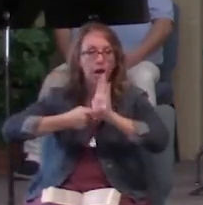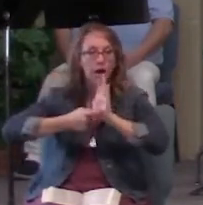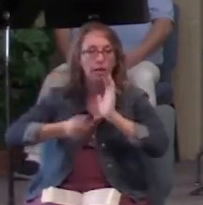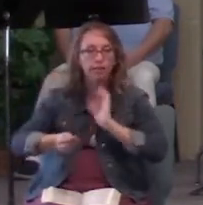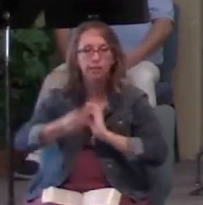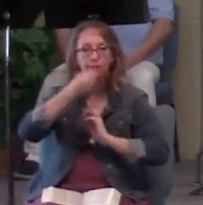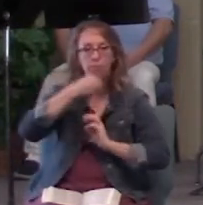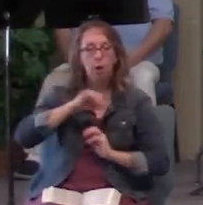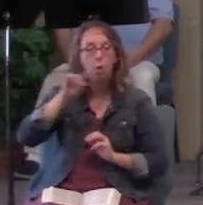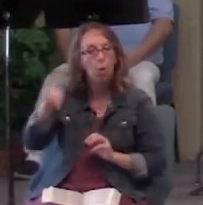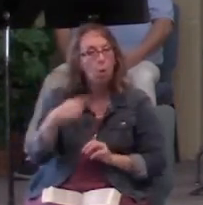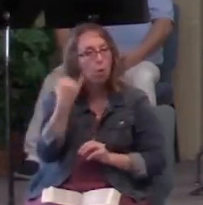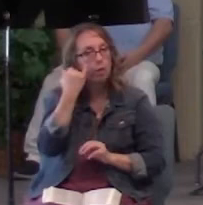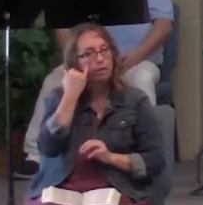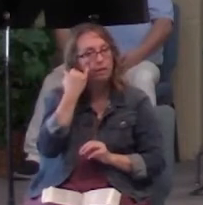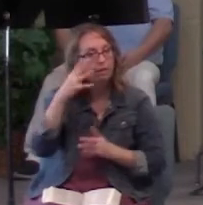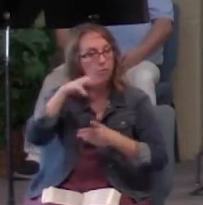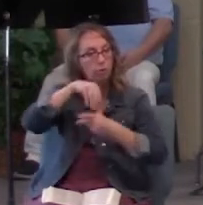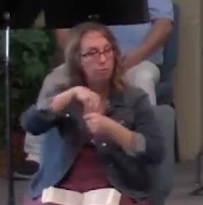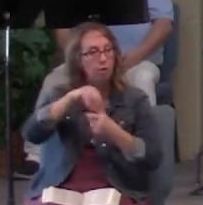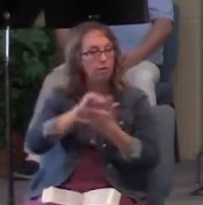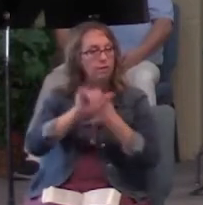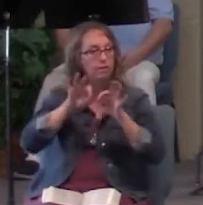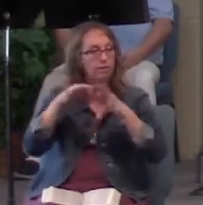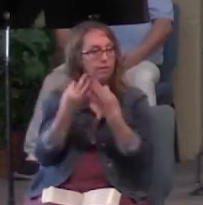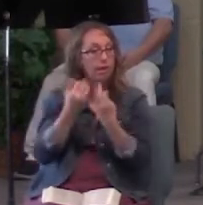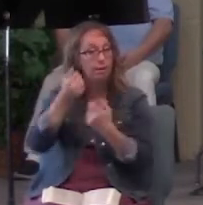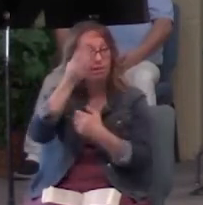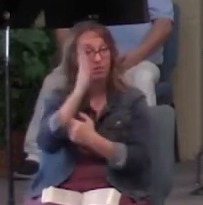only if you're in the family of God.